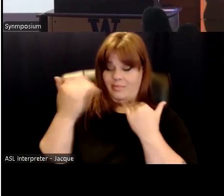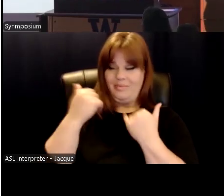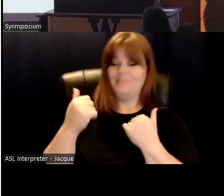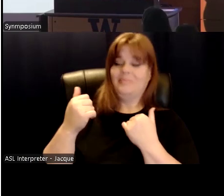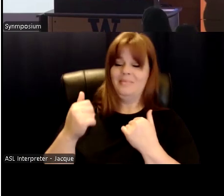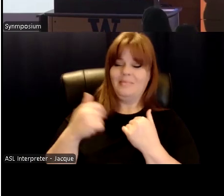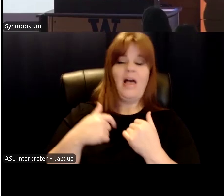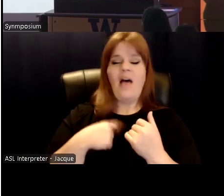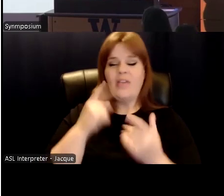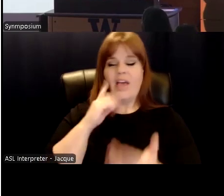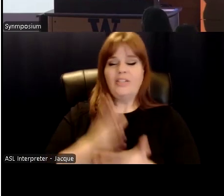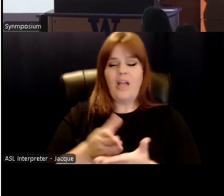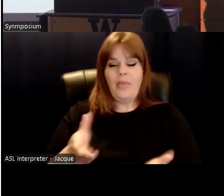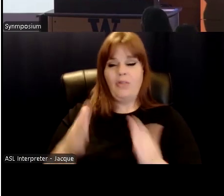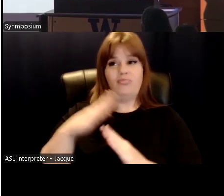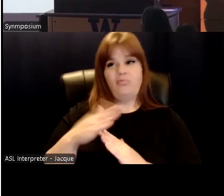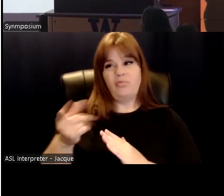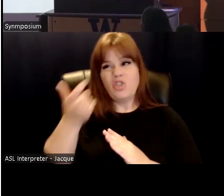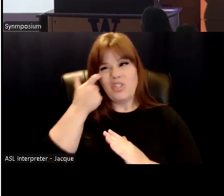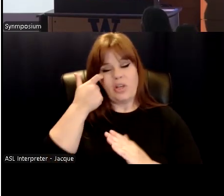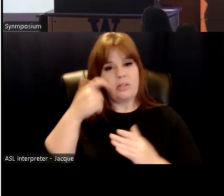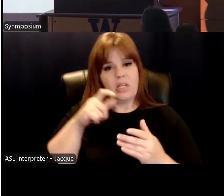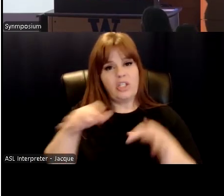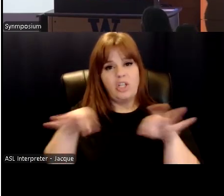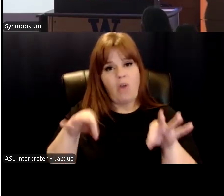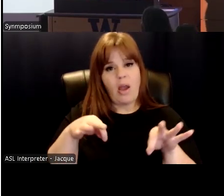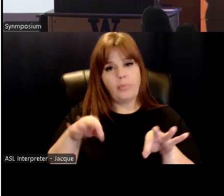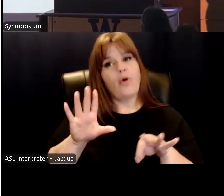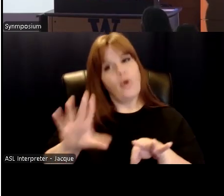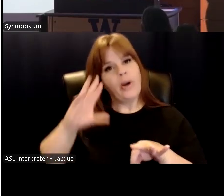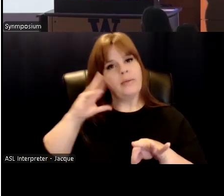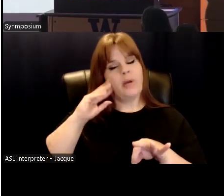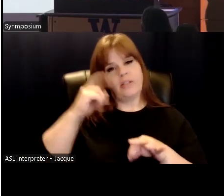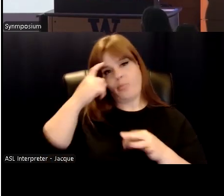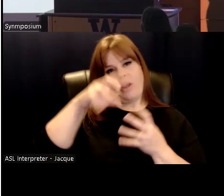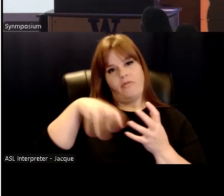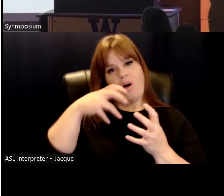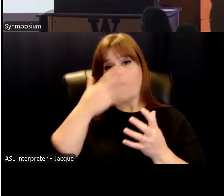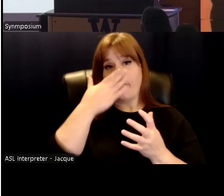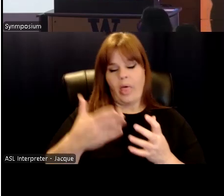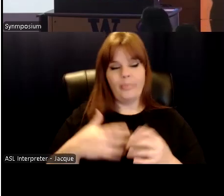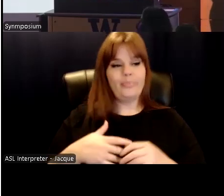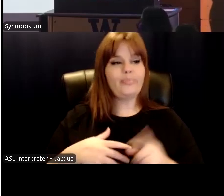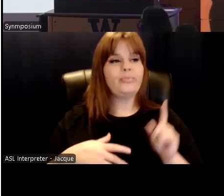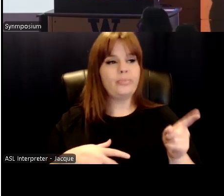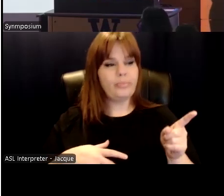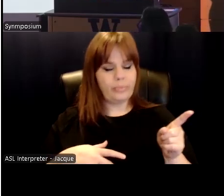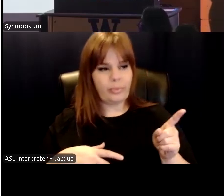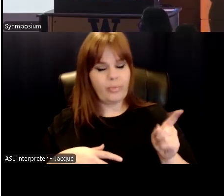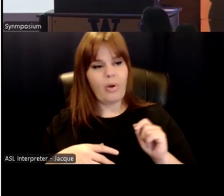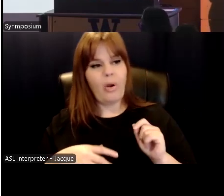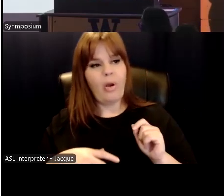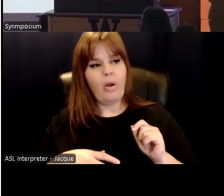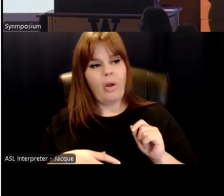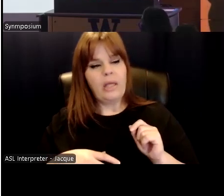just stop there. She just described brain fog, at least her experience of it, really well. But okay, so this talk,